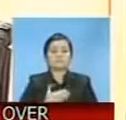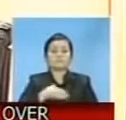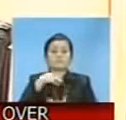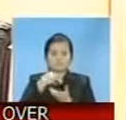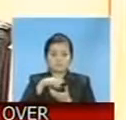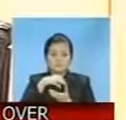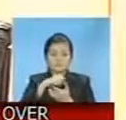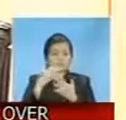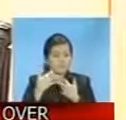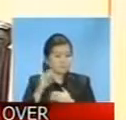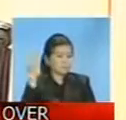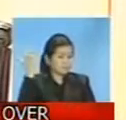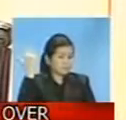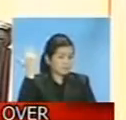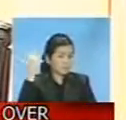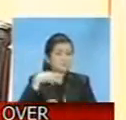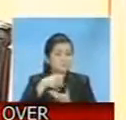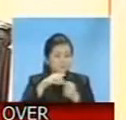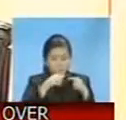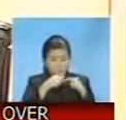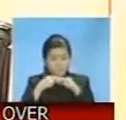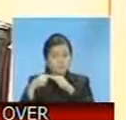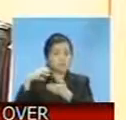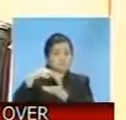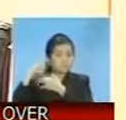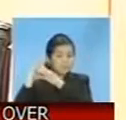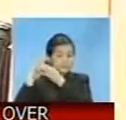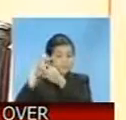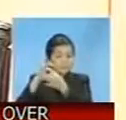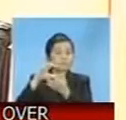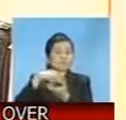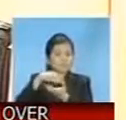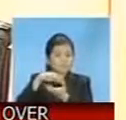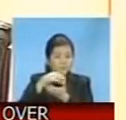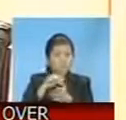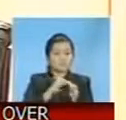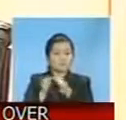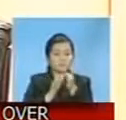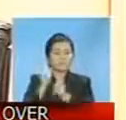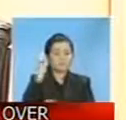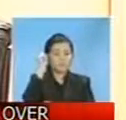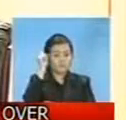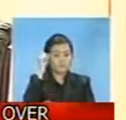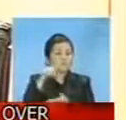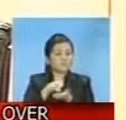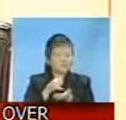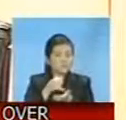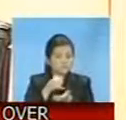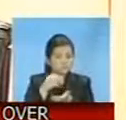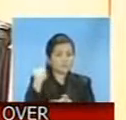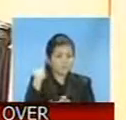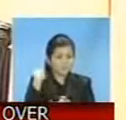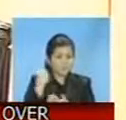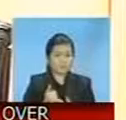issues. General Sonthi Bunyaratnakalin, chairman of the House National Reconciliation Committee, said it